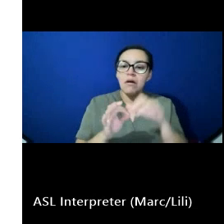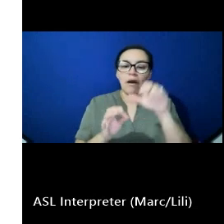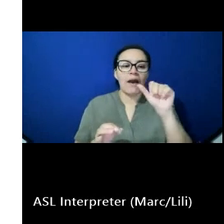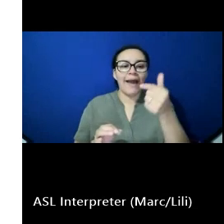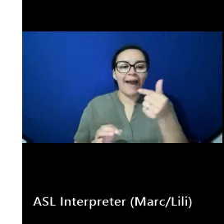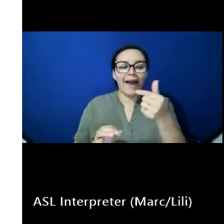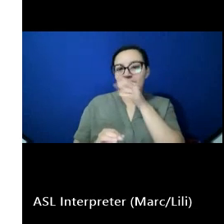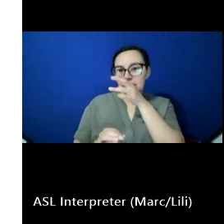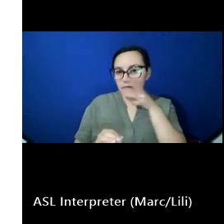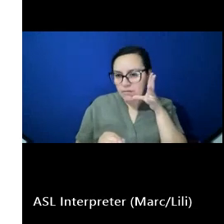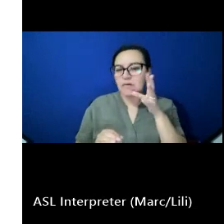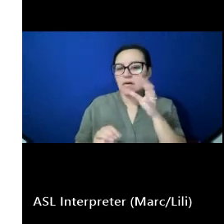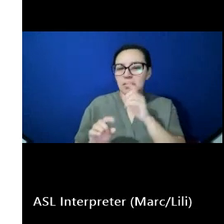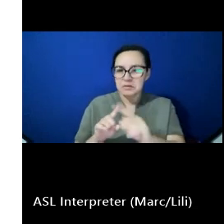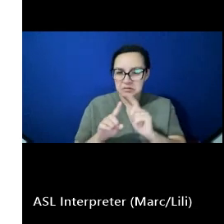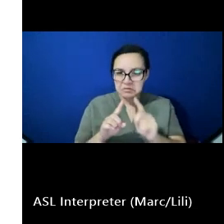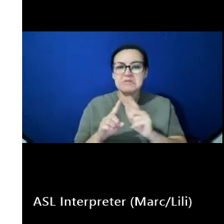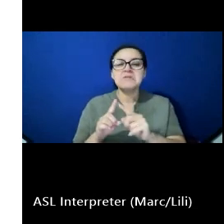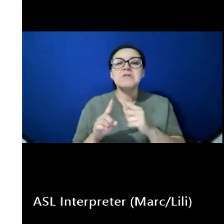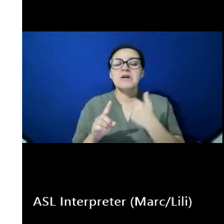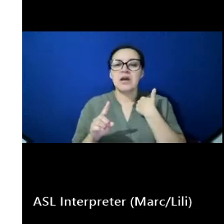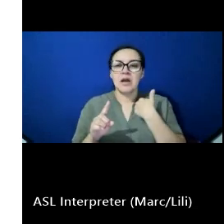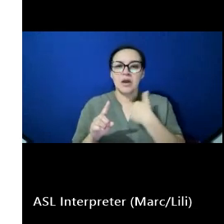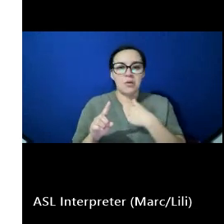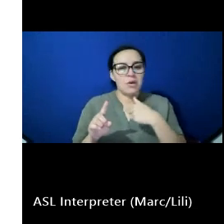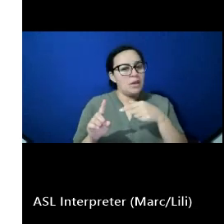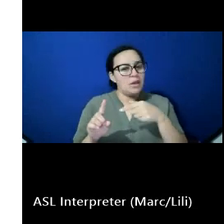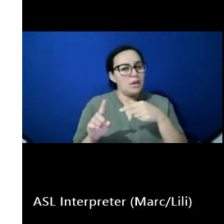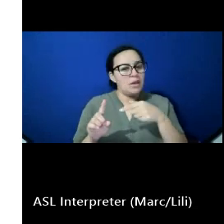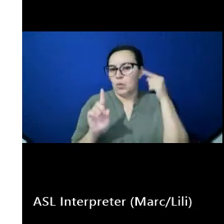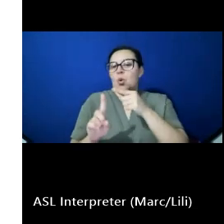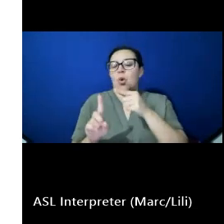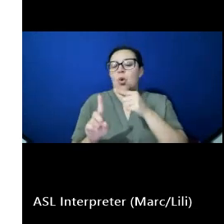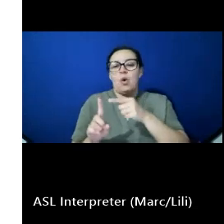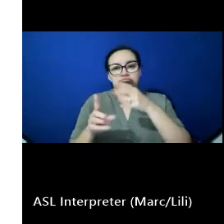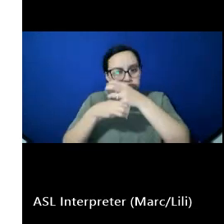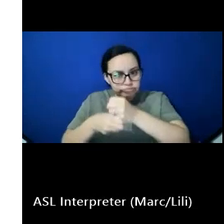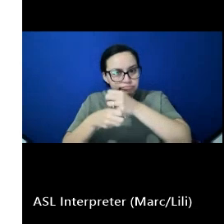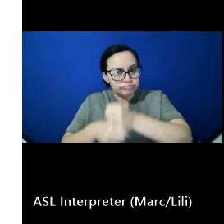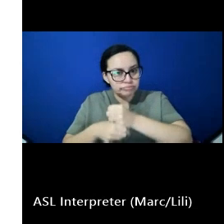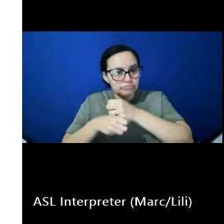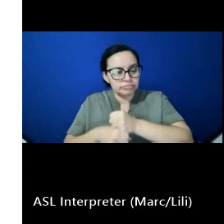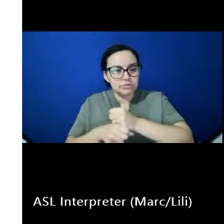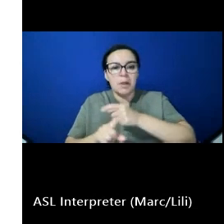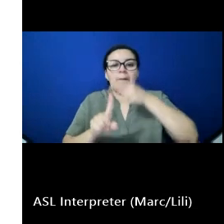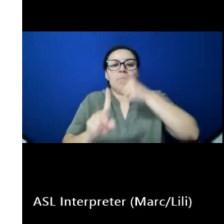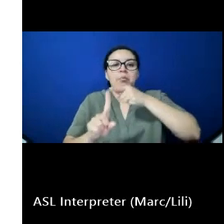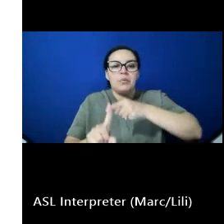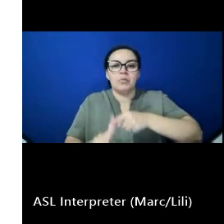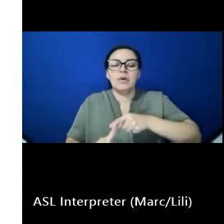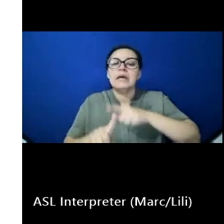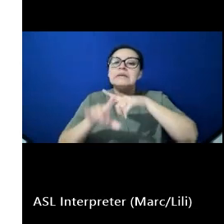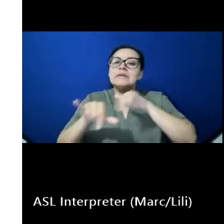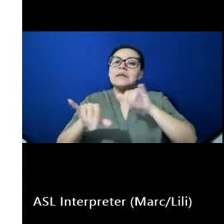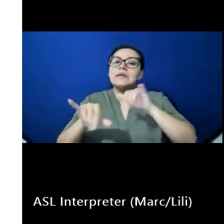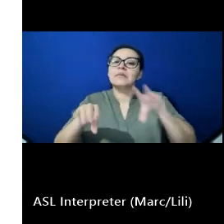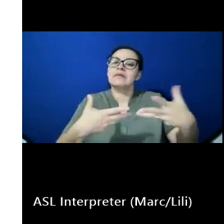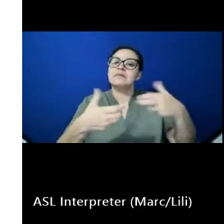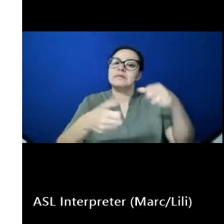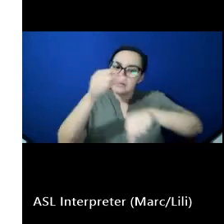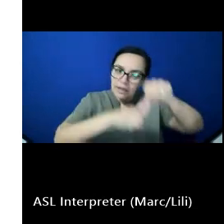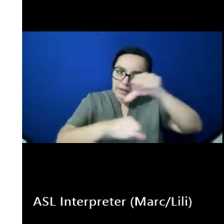estos agriculture, so temas that de una we manera sencilla, make con sure that they can información talk about these científicamente validada, topics pero queremos with que también esté disponible para